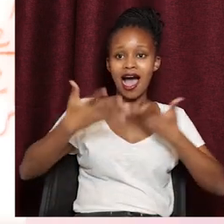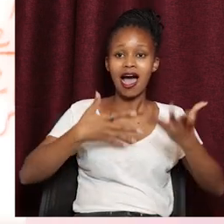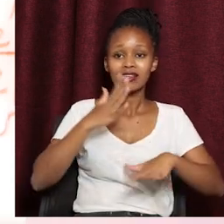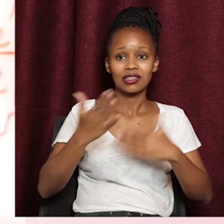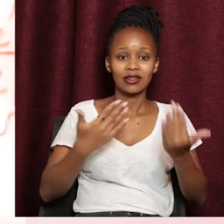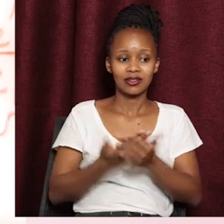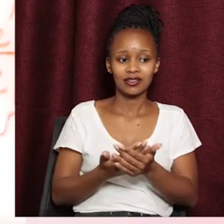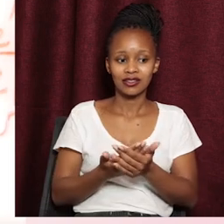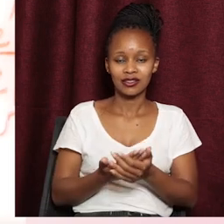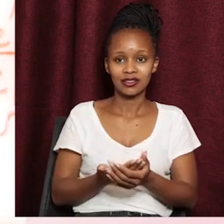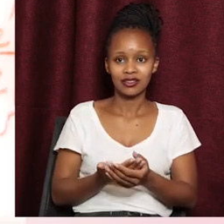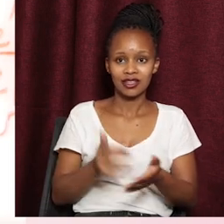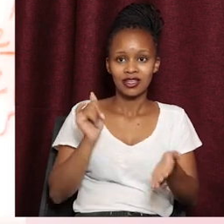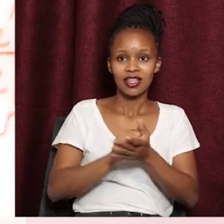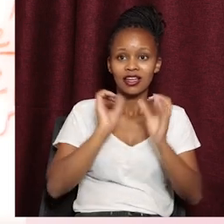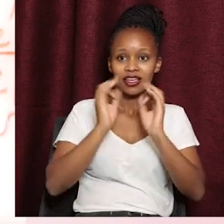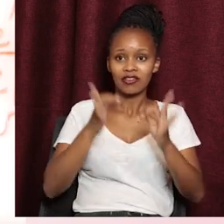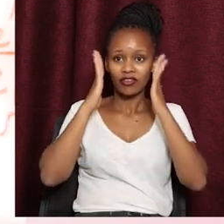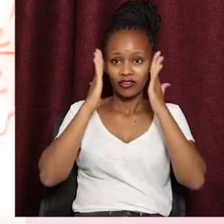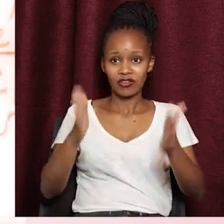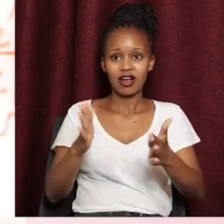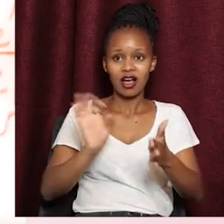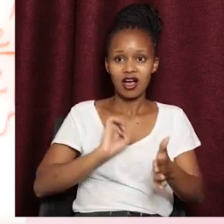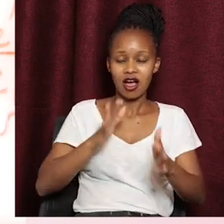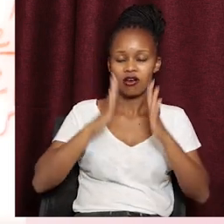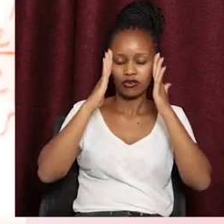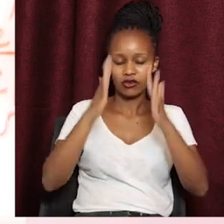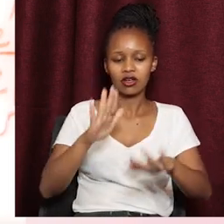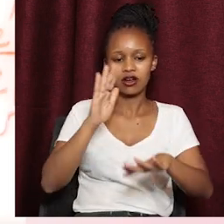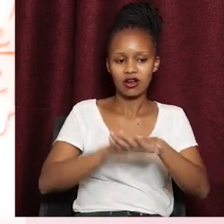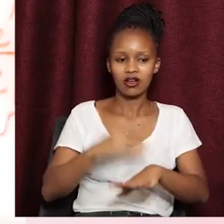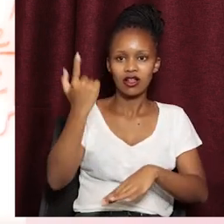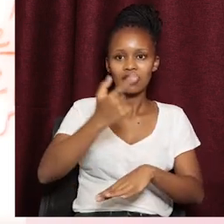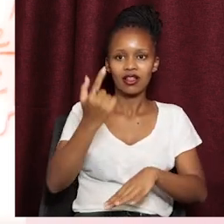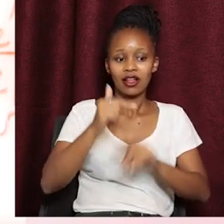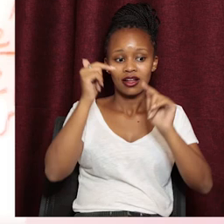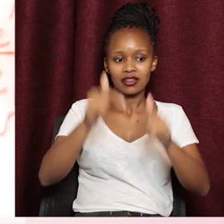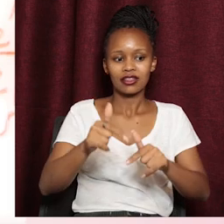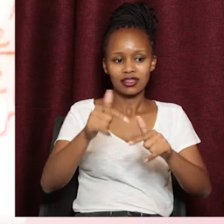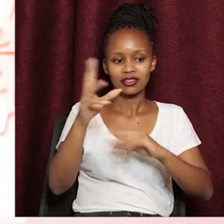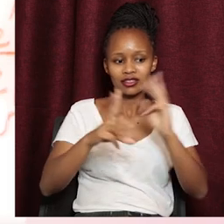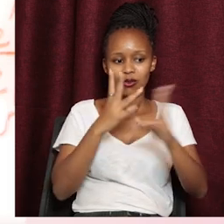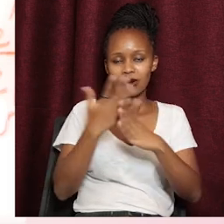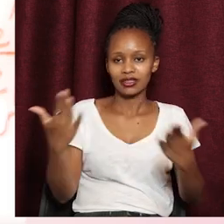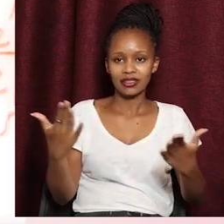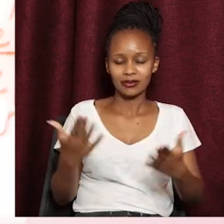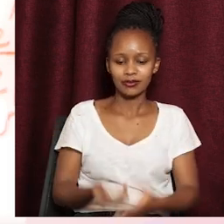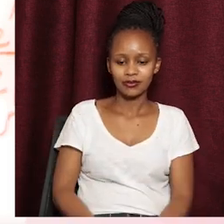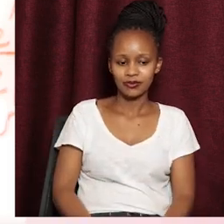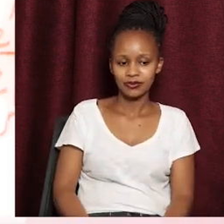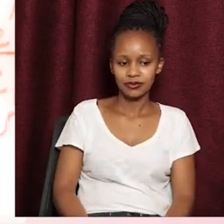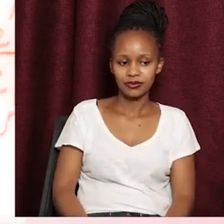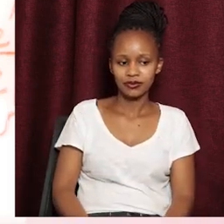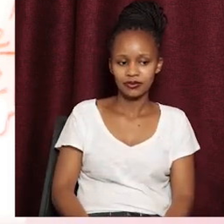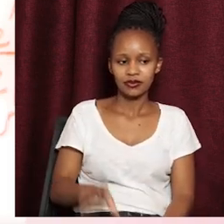that if we focus our attention on only on this material world, our joy